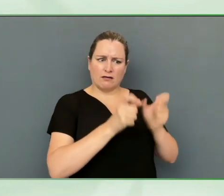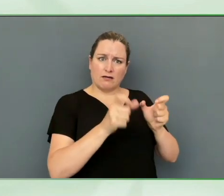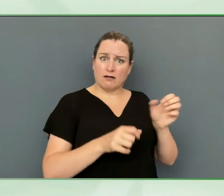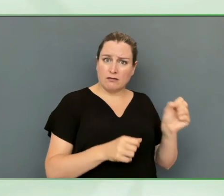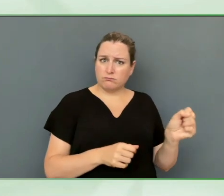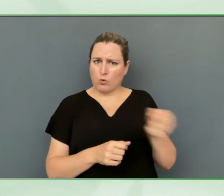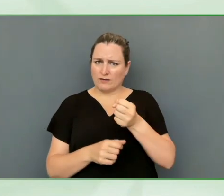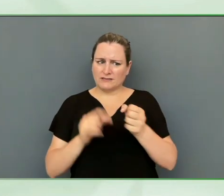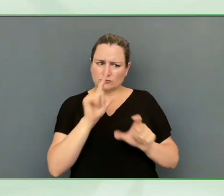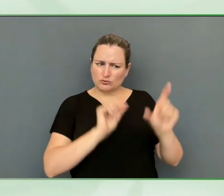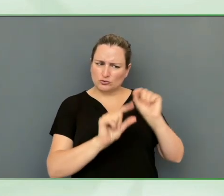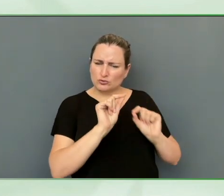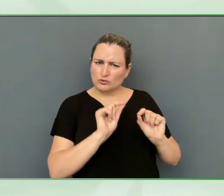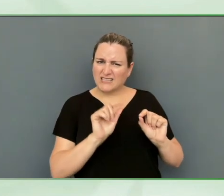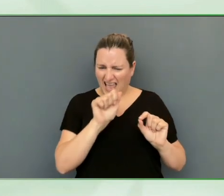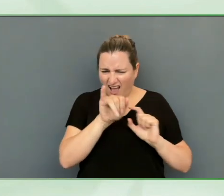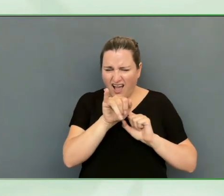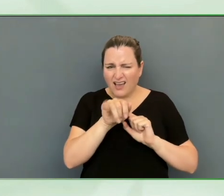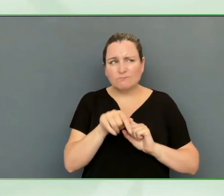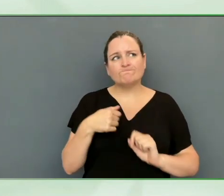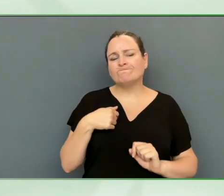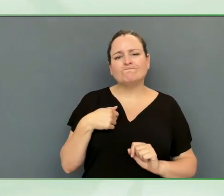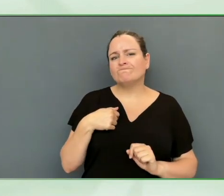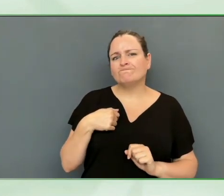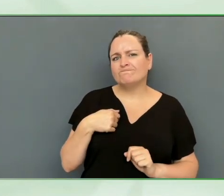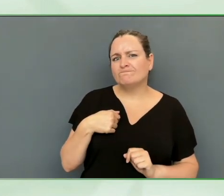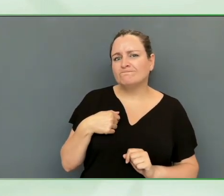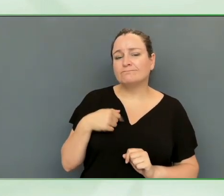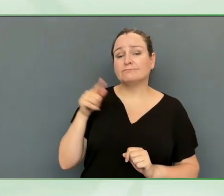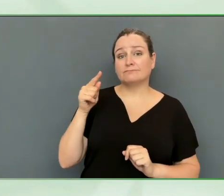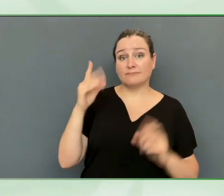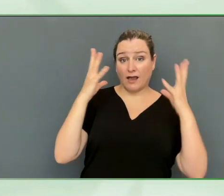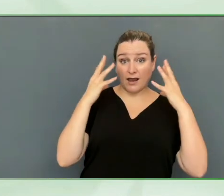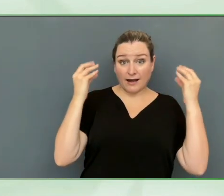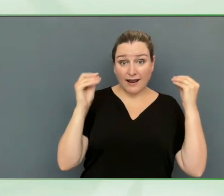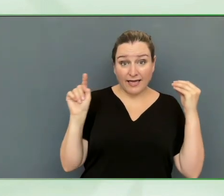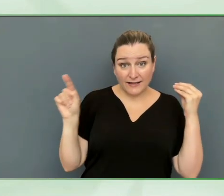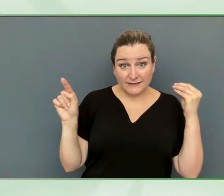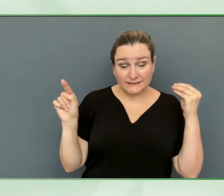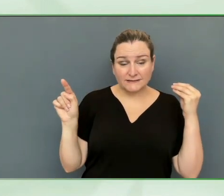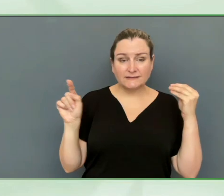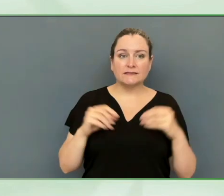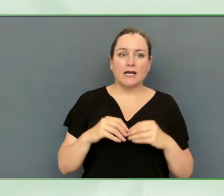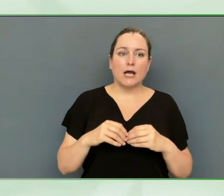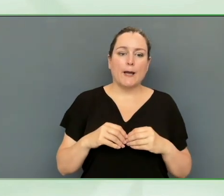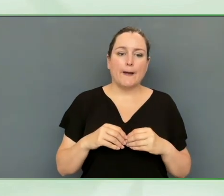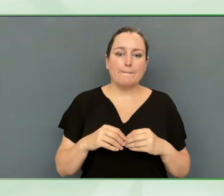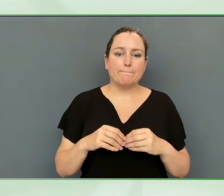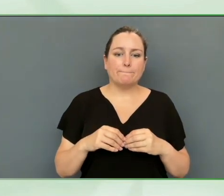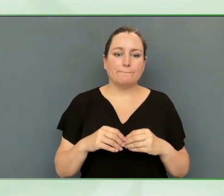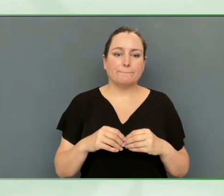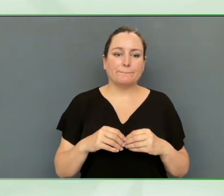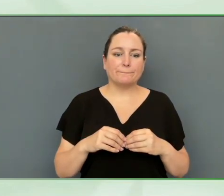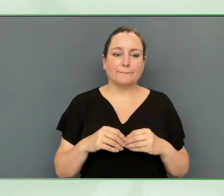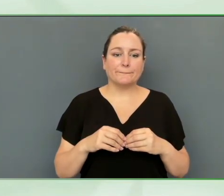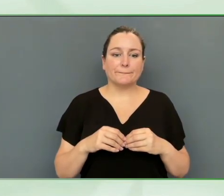So actually in the Netherlands we are in this situation, there's much more possible than is actually allowed right now. So I'm interested in how is